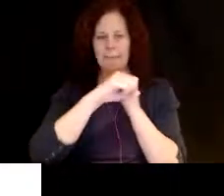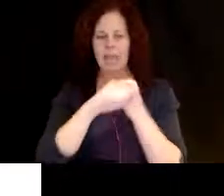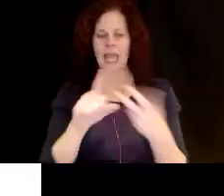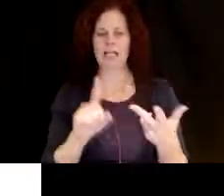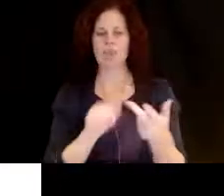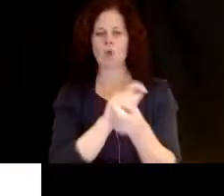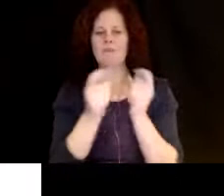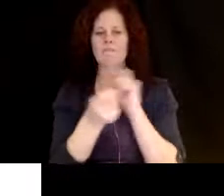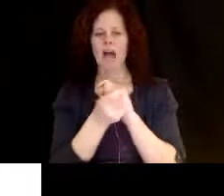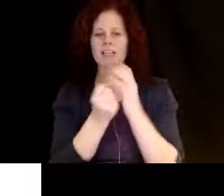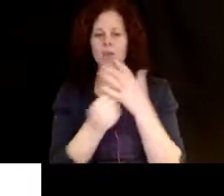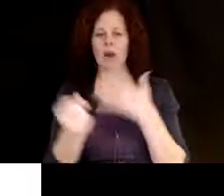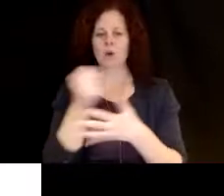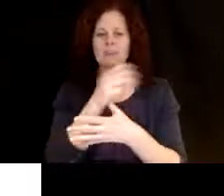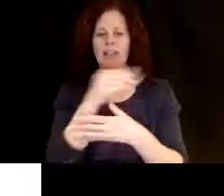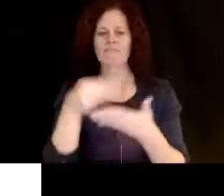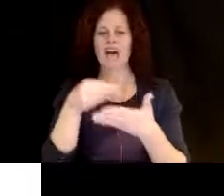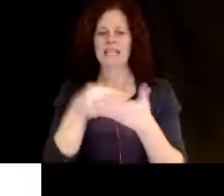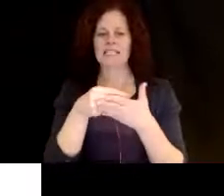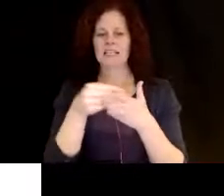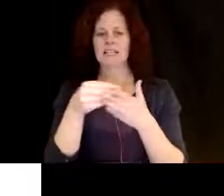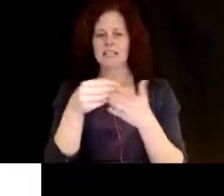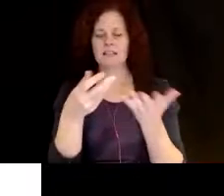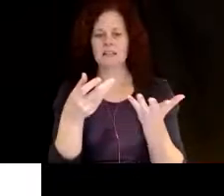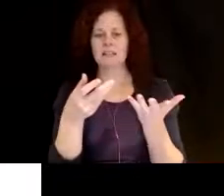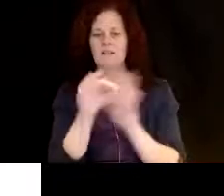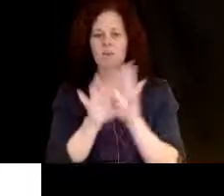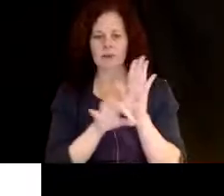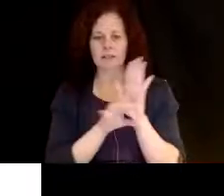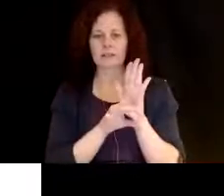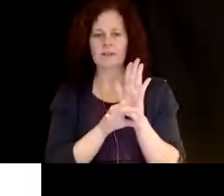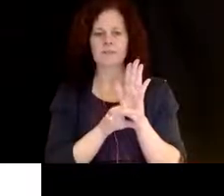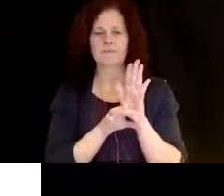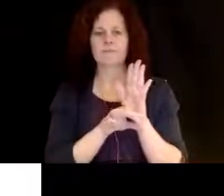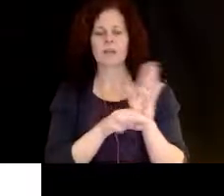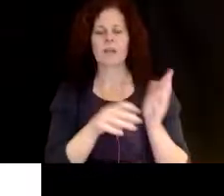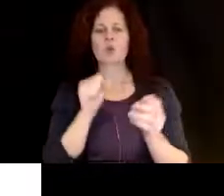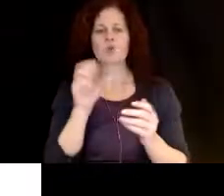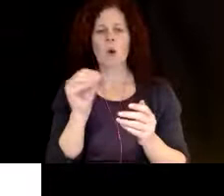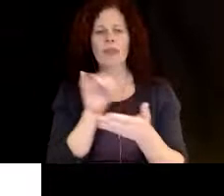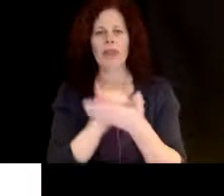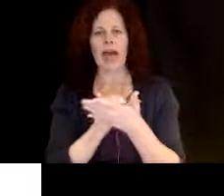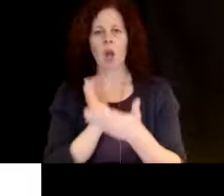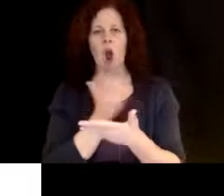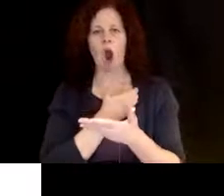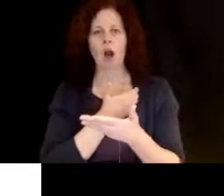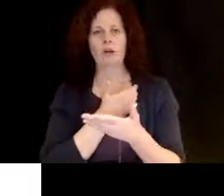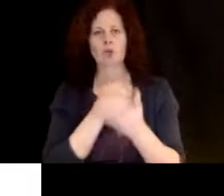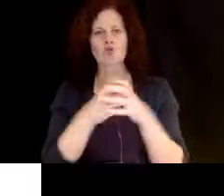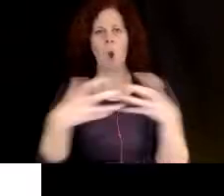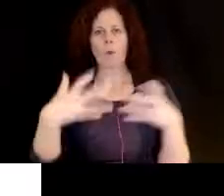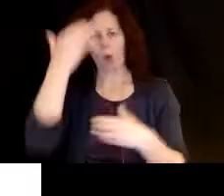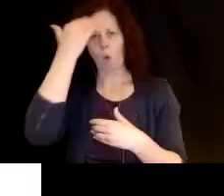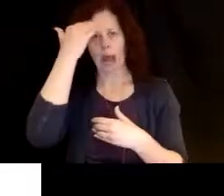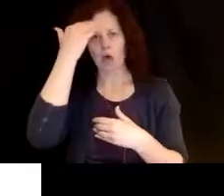and pedestrian infrastructure, and to revise prioritization and funding formulas so that our growing awareness that